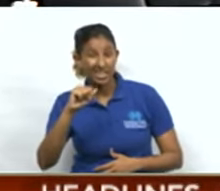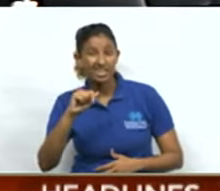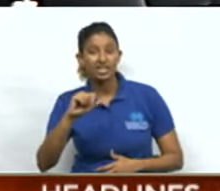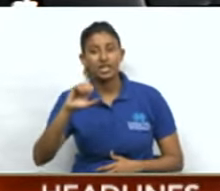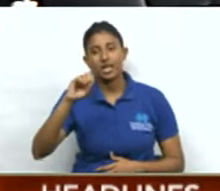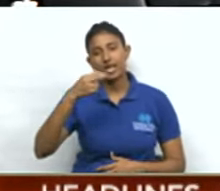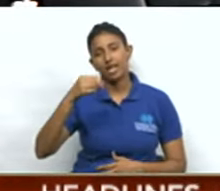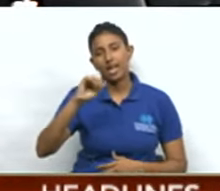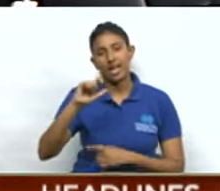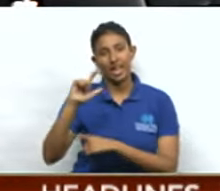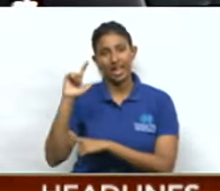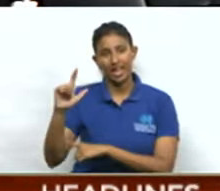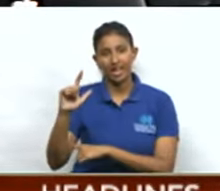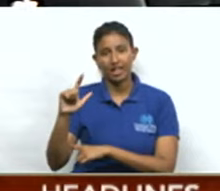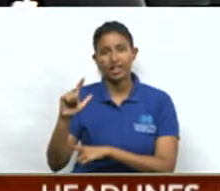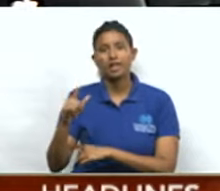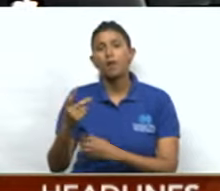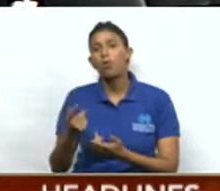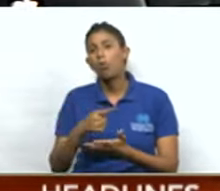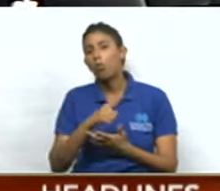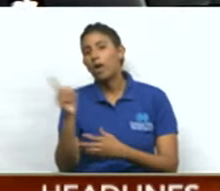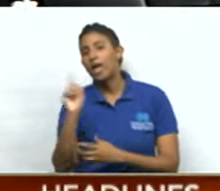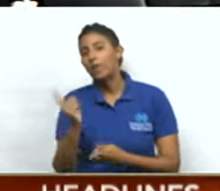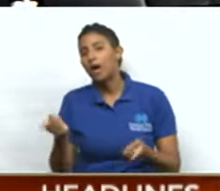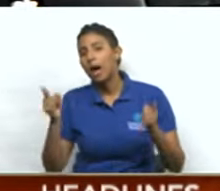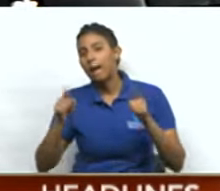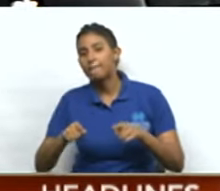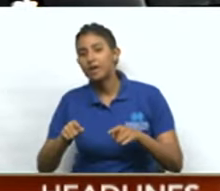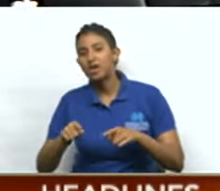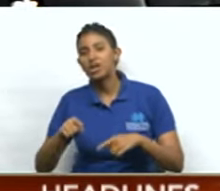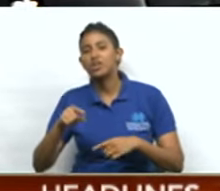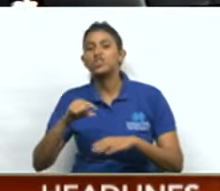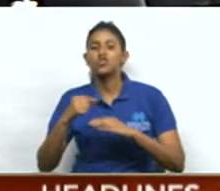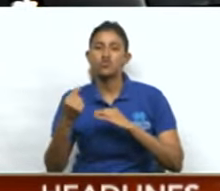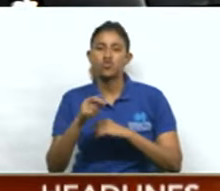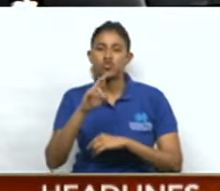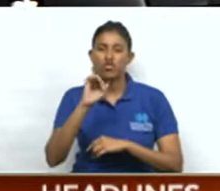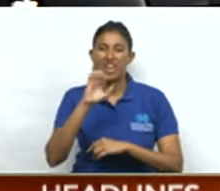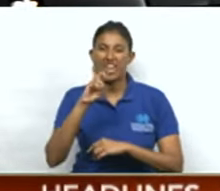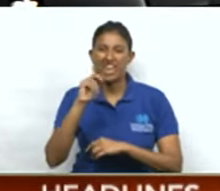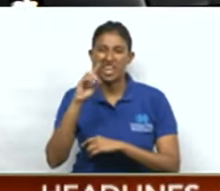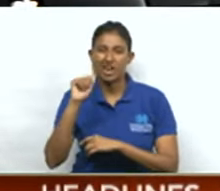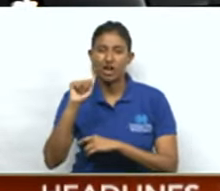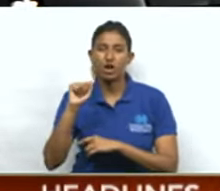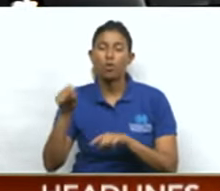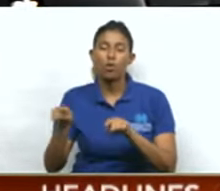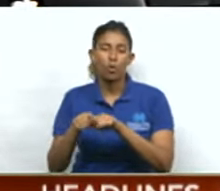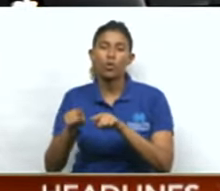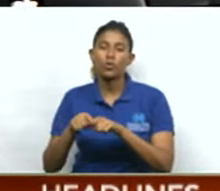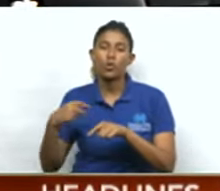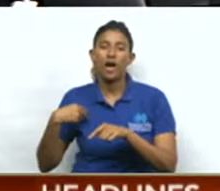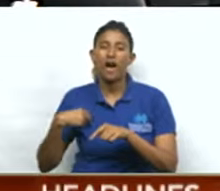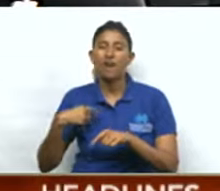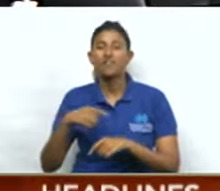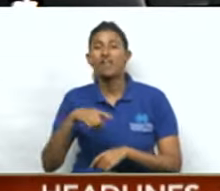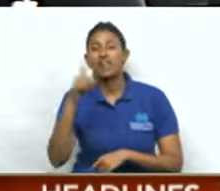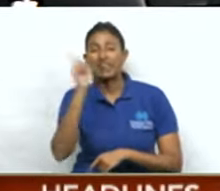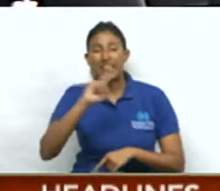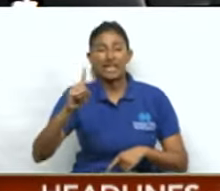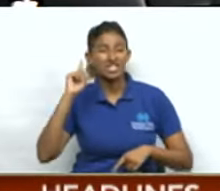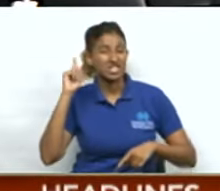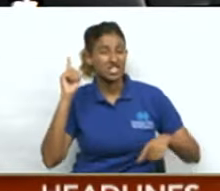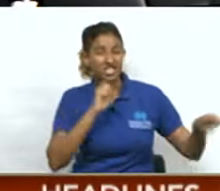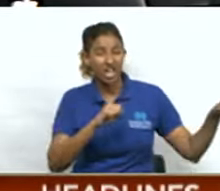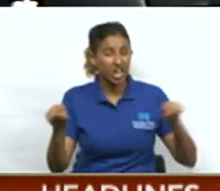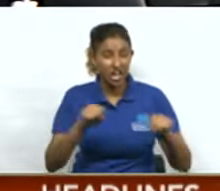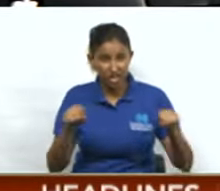of it will actually occur offshore, but those in Grenada, they might see some strong thunderstorms as well. That could produce that kind of activity. For us in